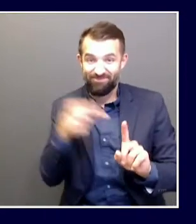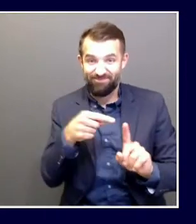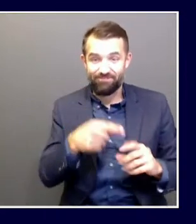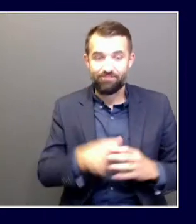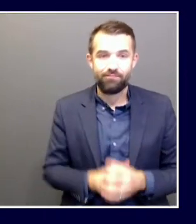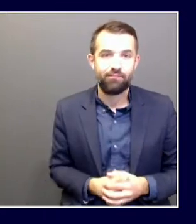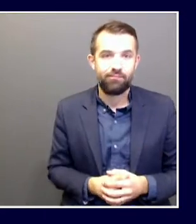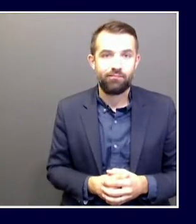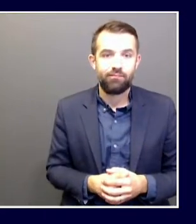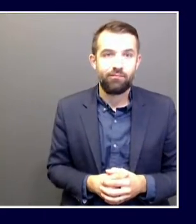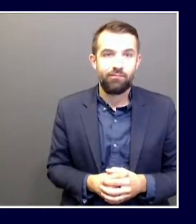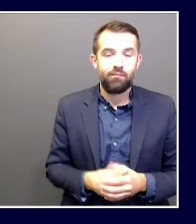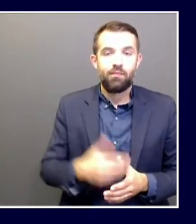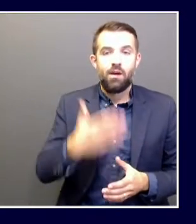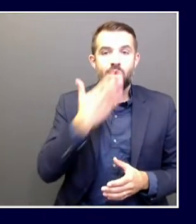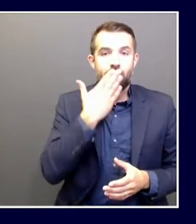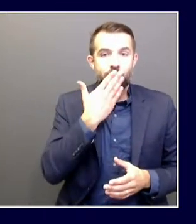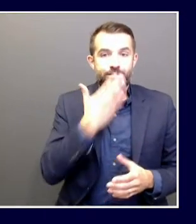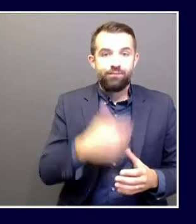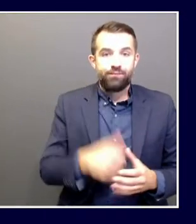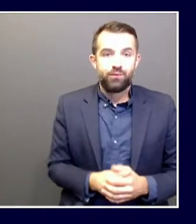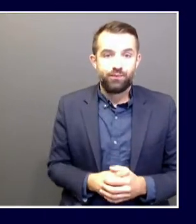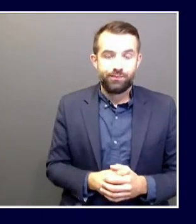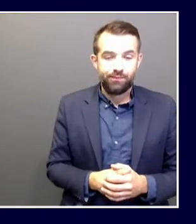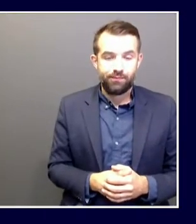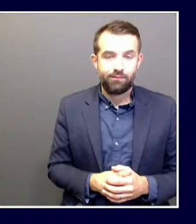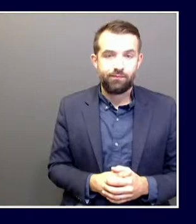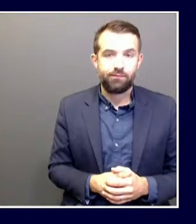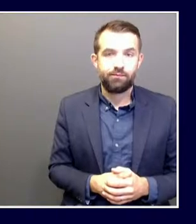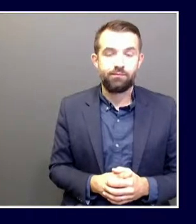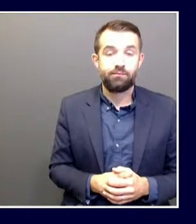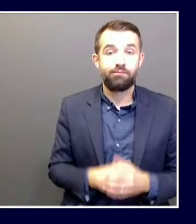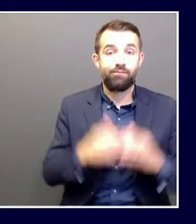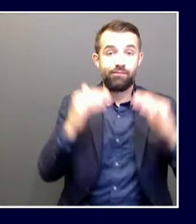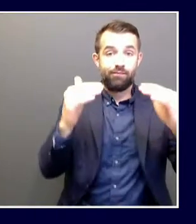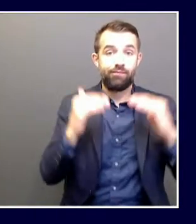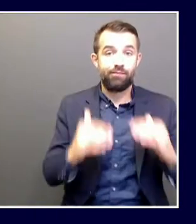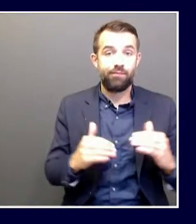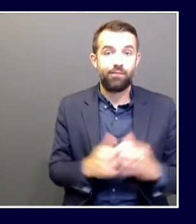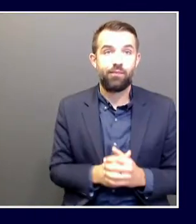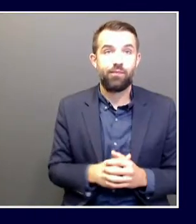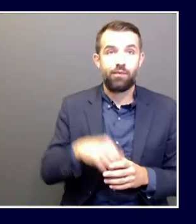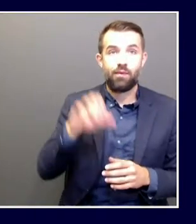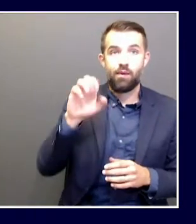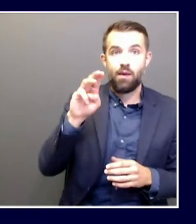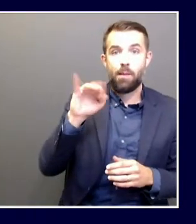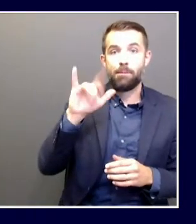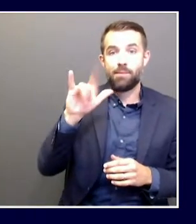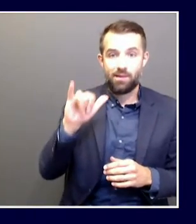Commissioner Lambrou, and thank you, Dr. Shah. Thanks, Patrick. Let me go to Emily from the Sun Journal next.